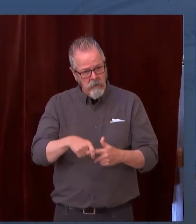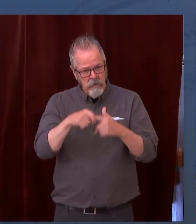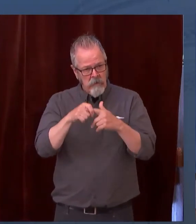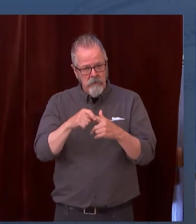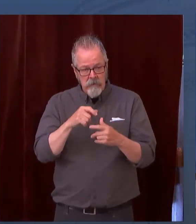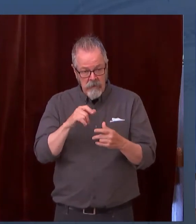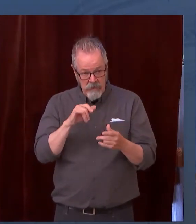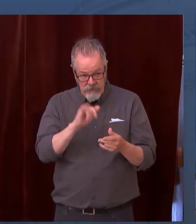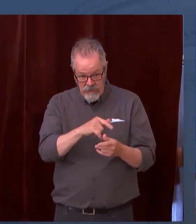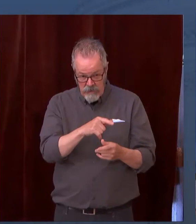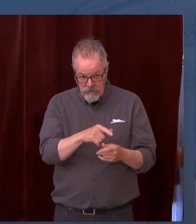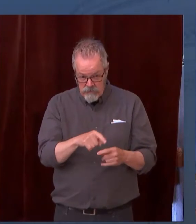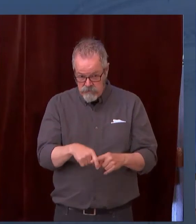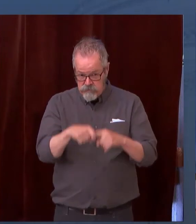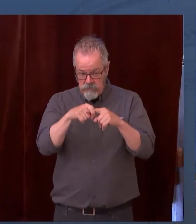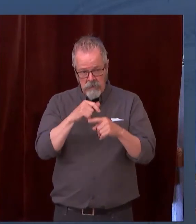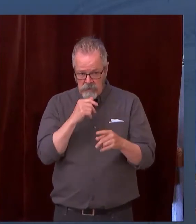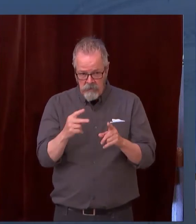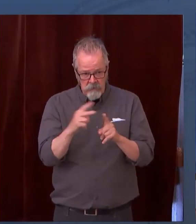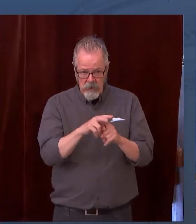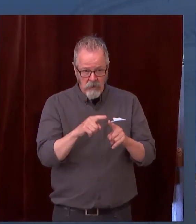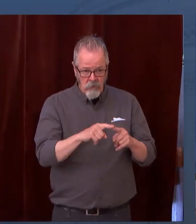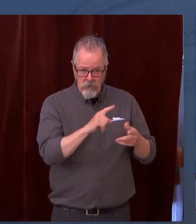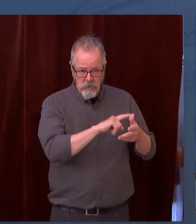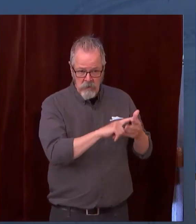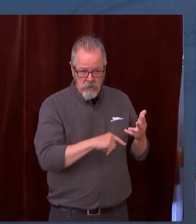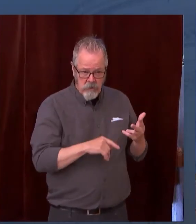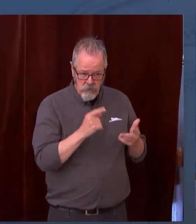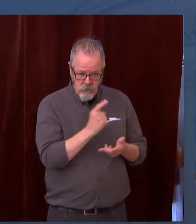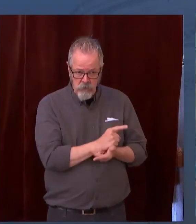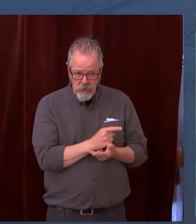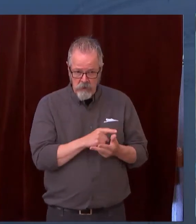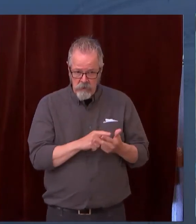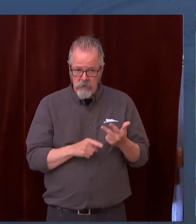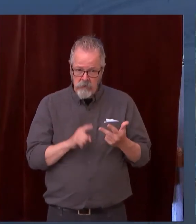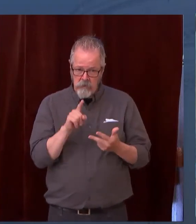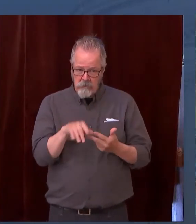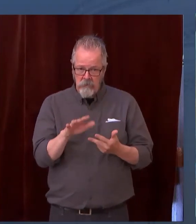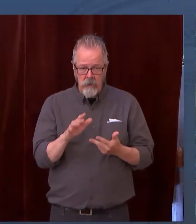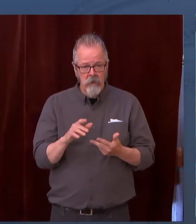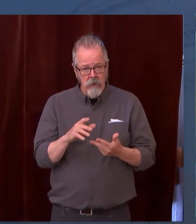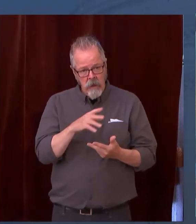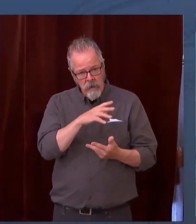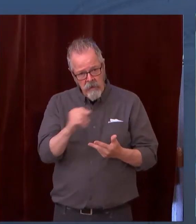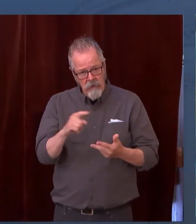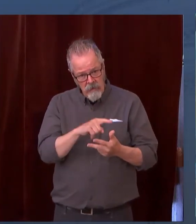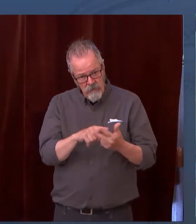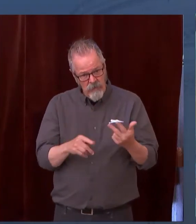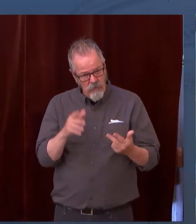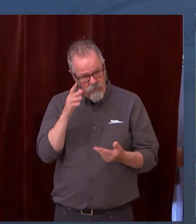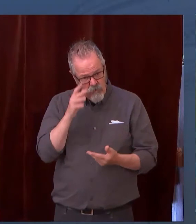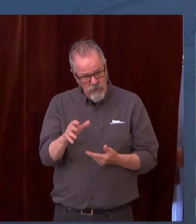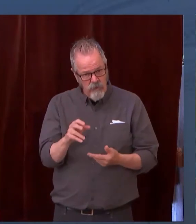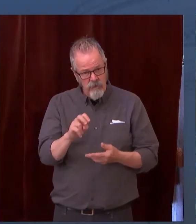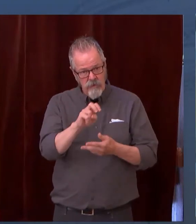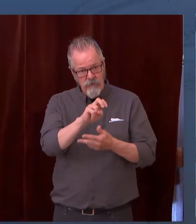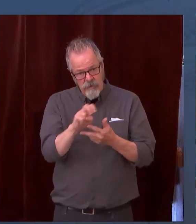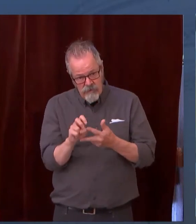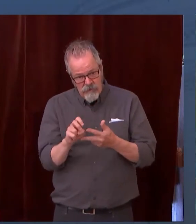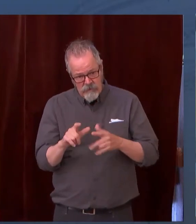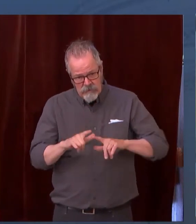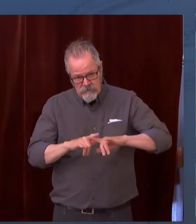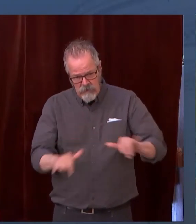counties. That's correct. And so the process moving forward with Yakima and Benton and Franklin, and you actually heard